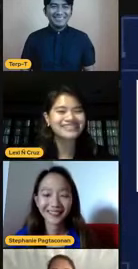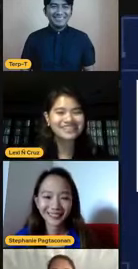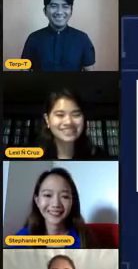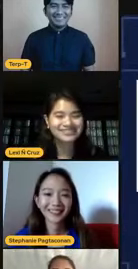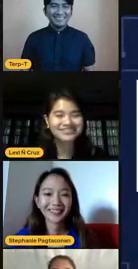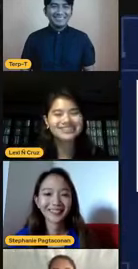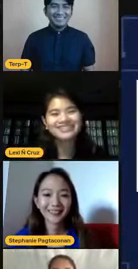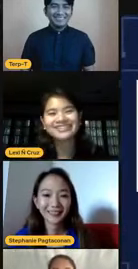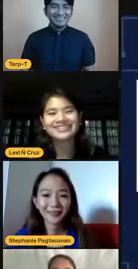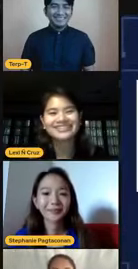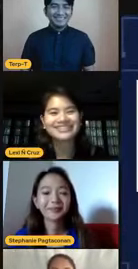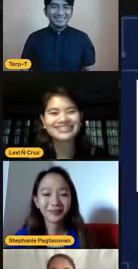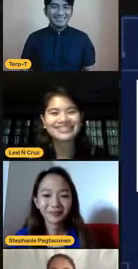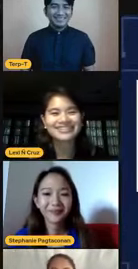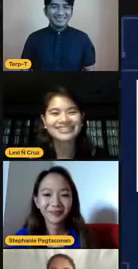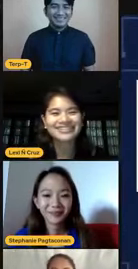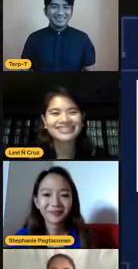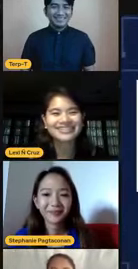like to include